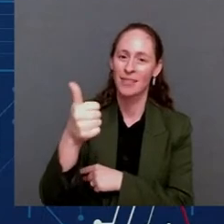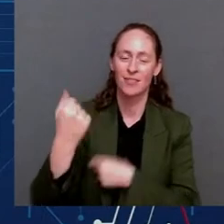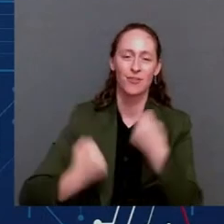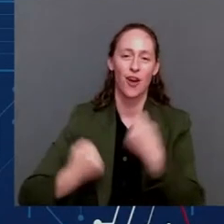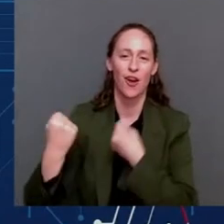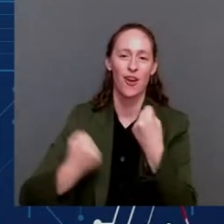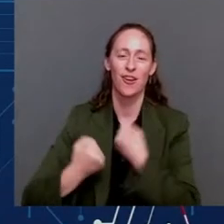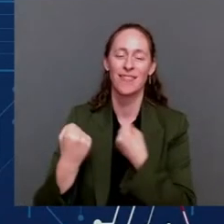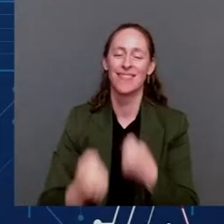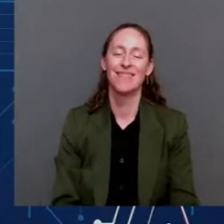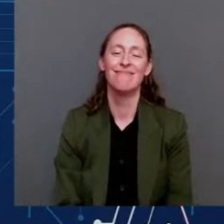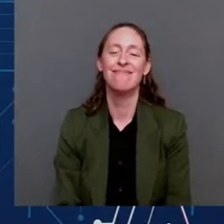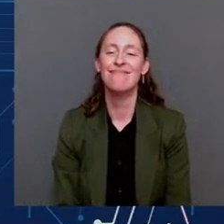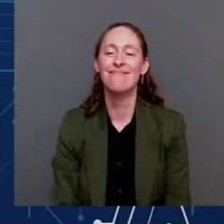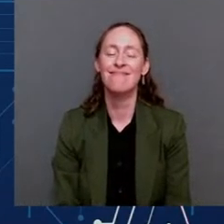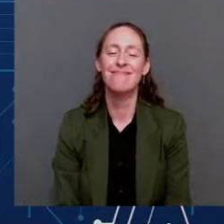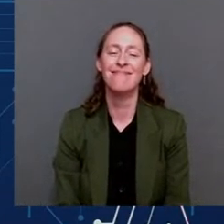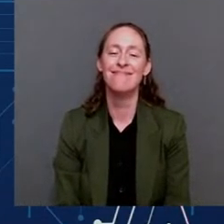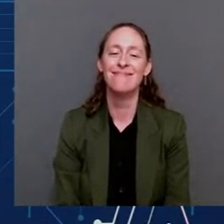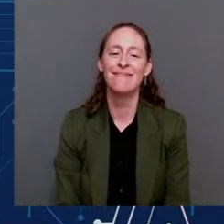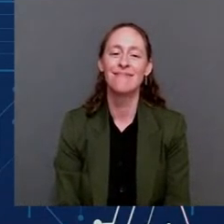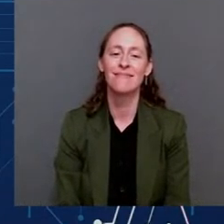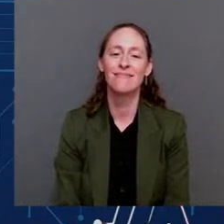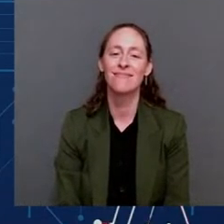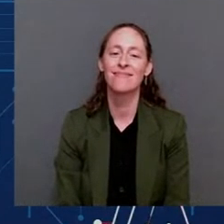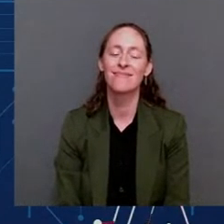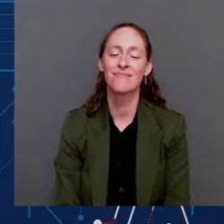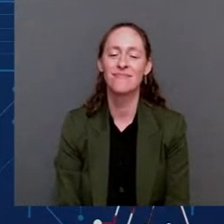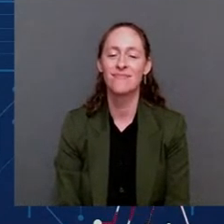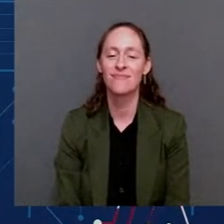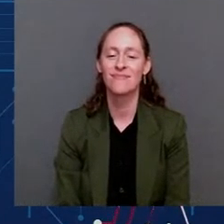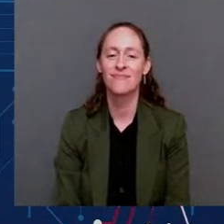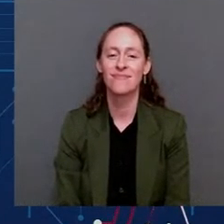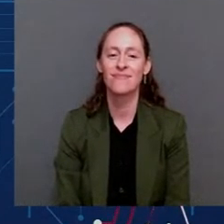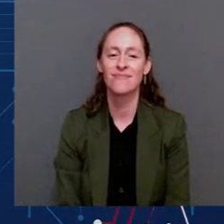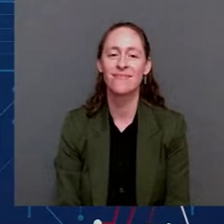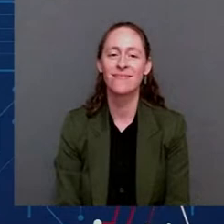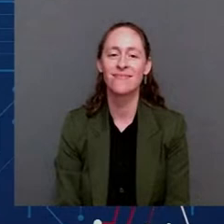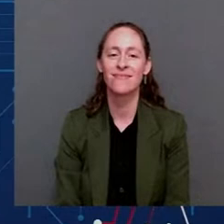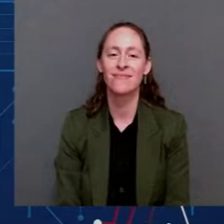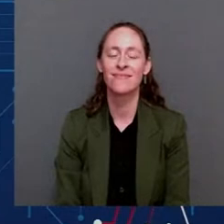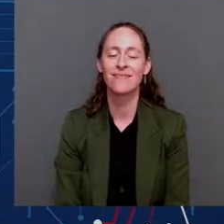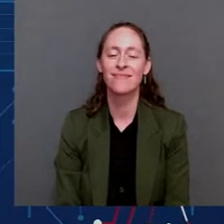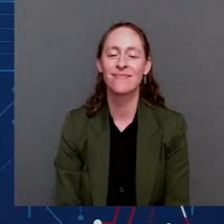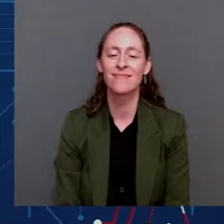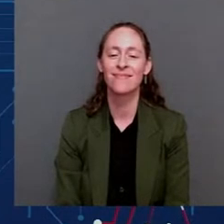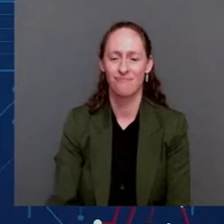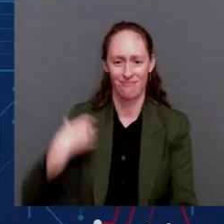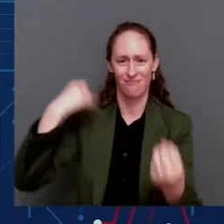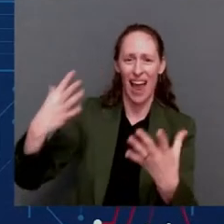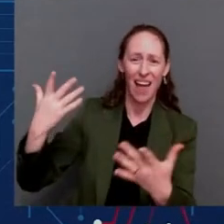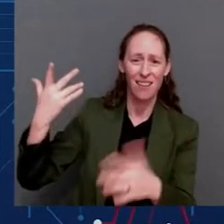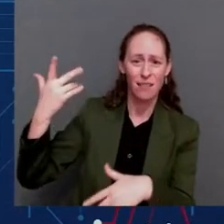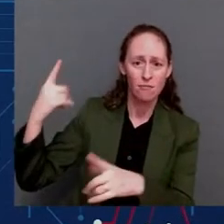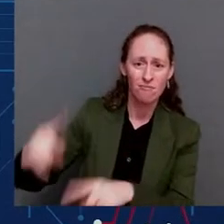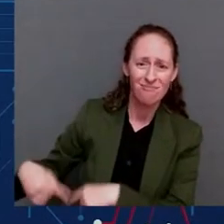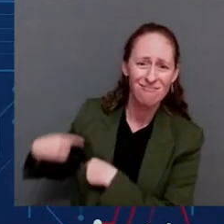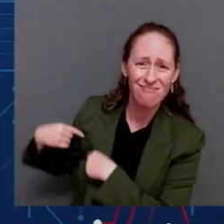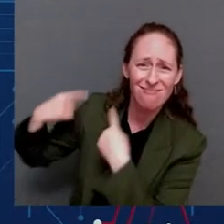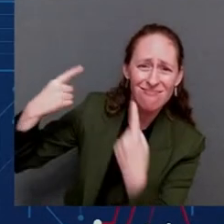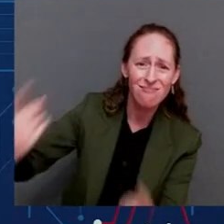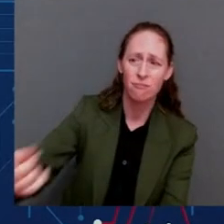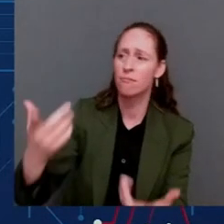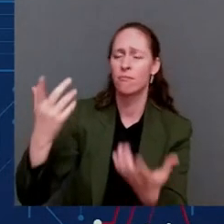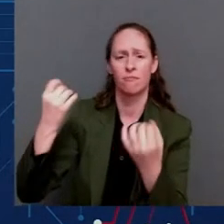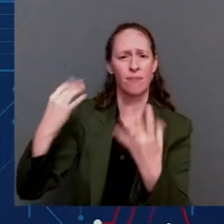Our legendary auto industry and generations of union families put Michigan on the map. But we also know the devastating impact